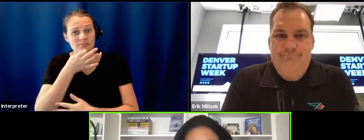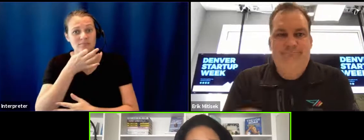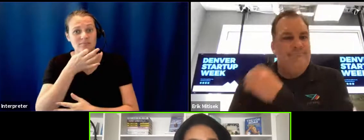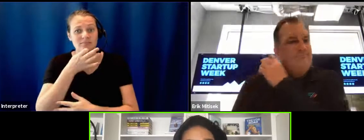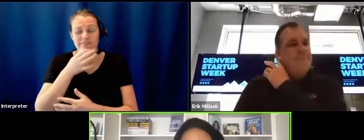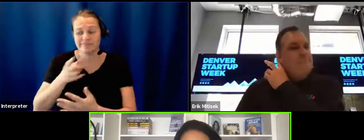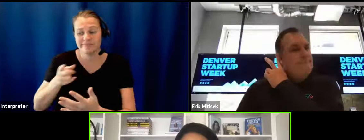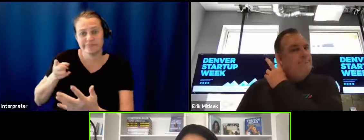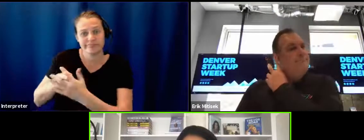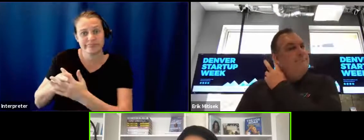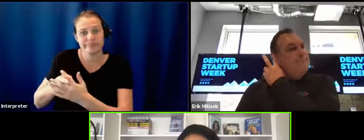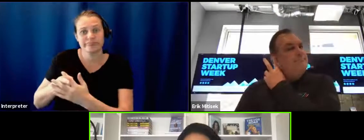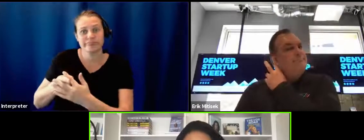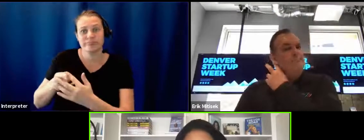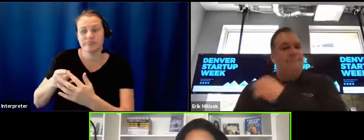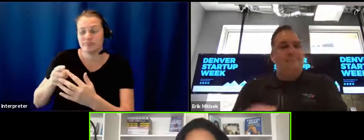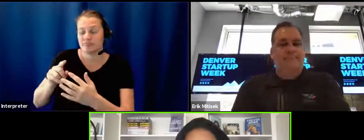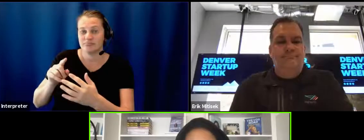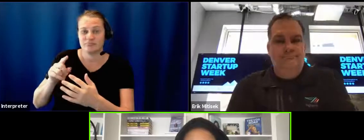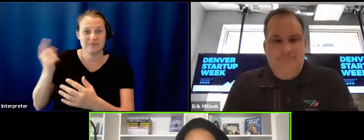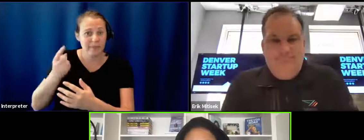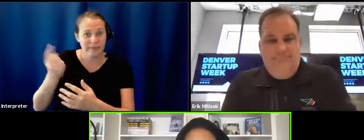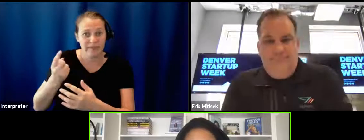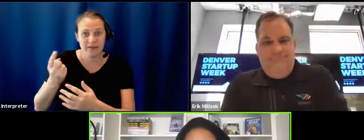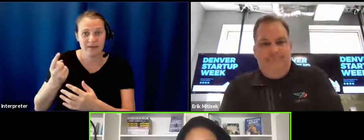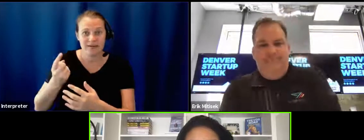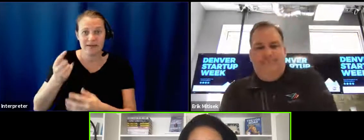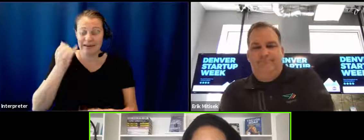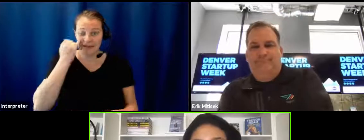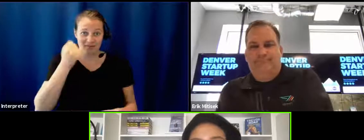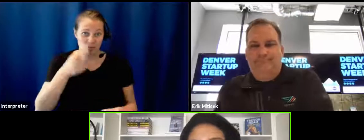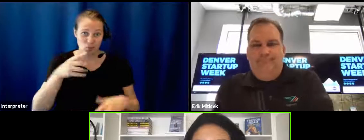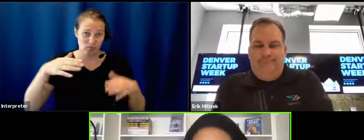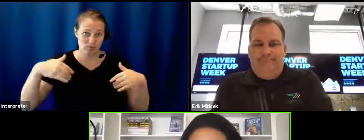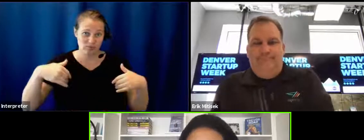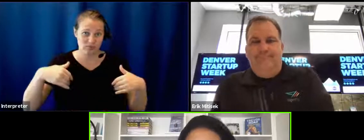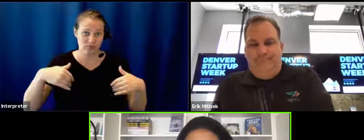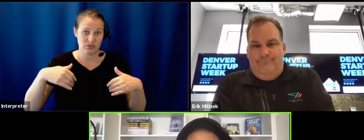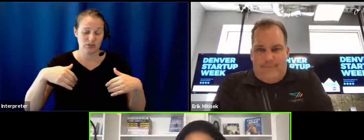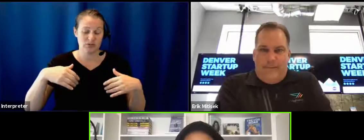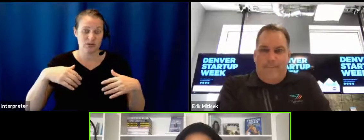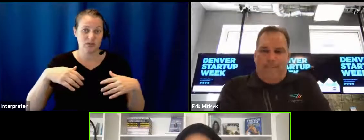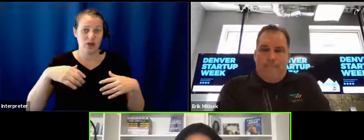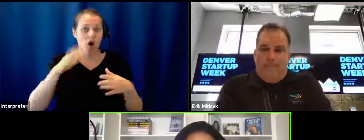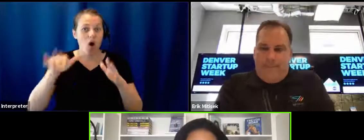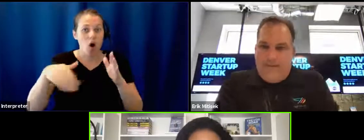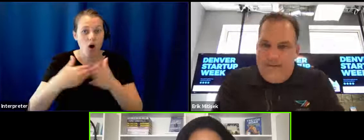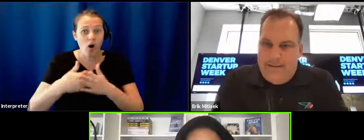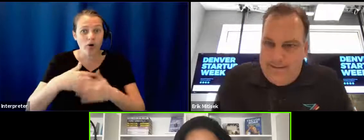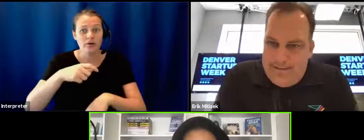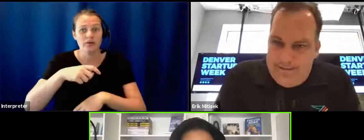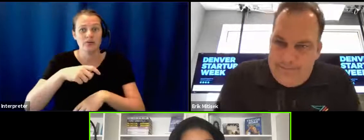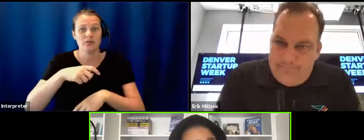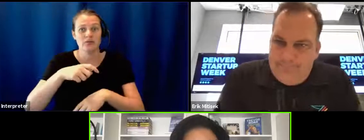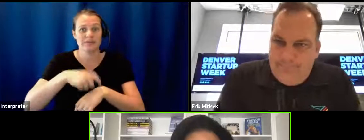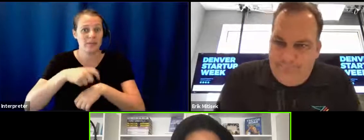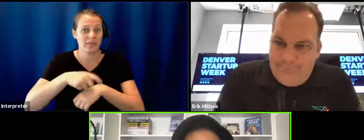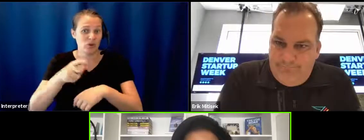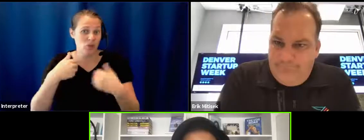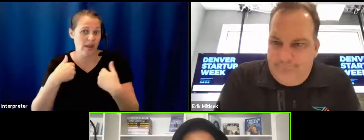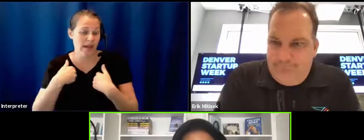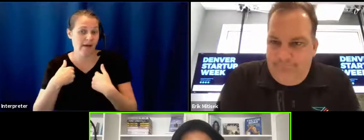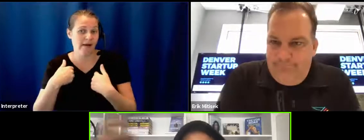haven't spent every waking moment that you have that's an extra, again, not working hard, but working